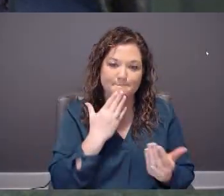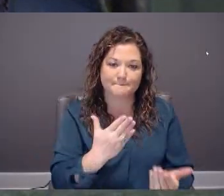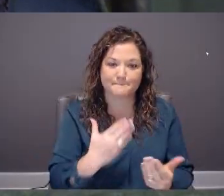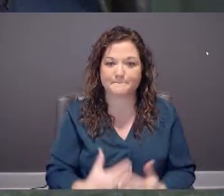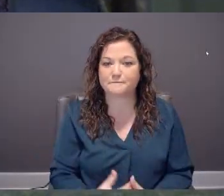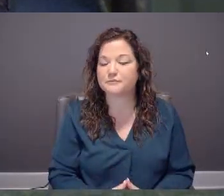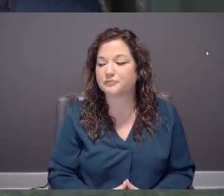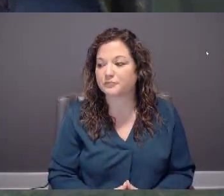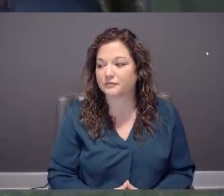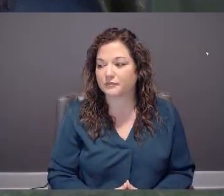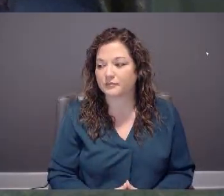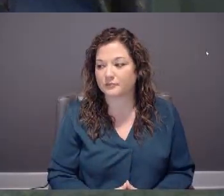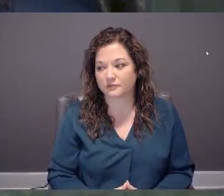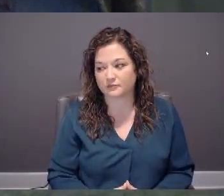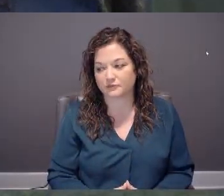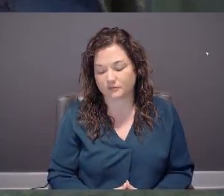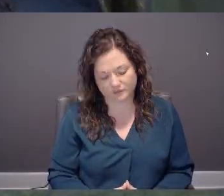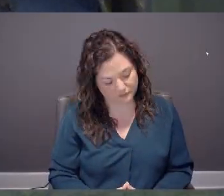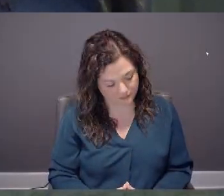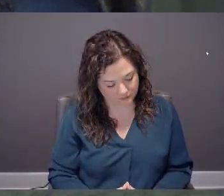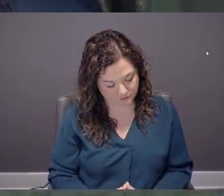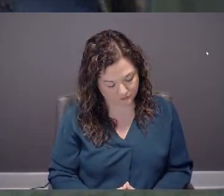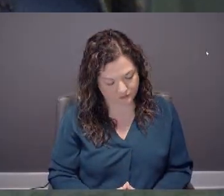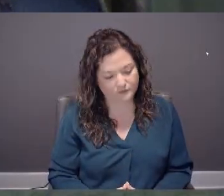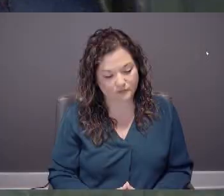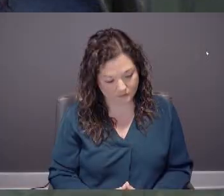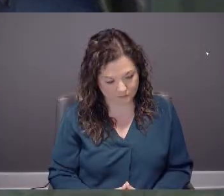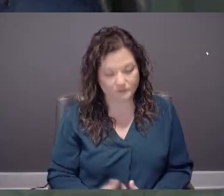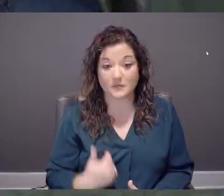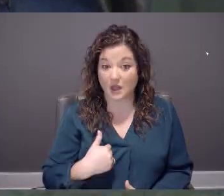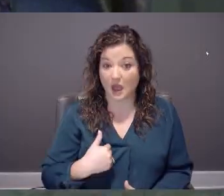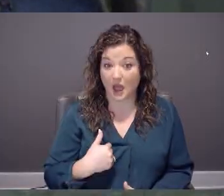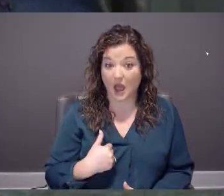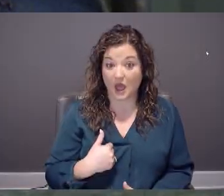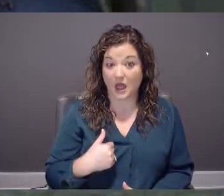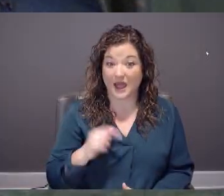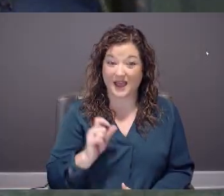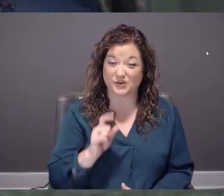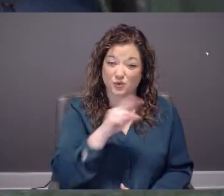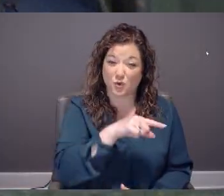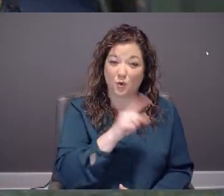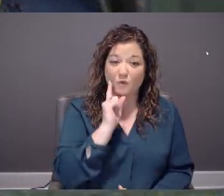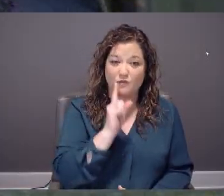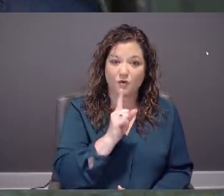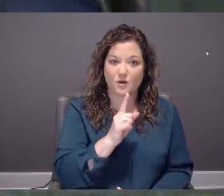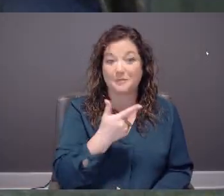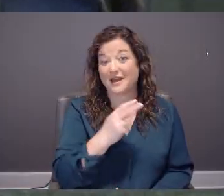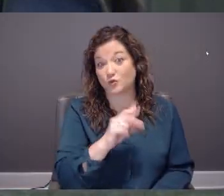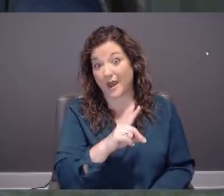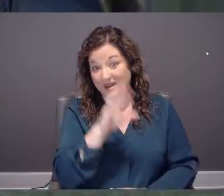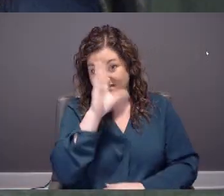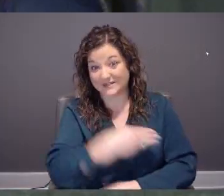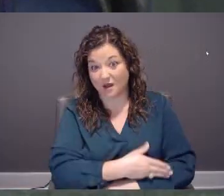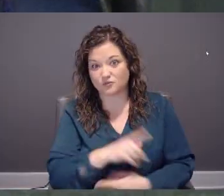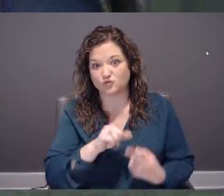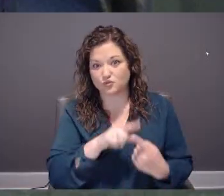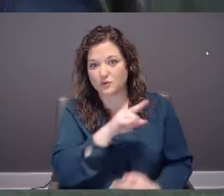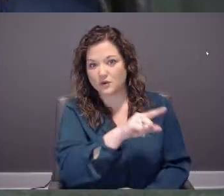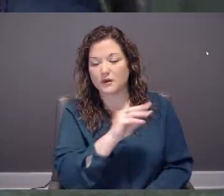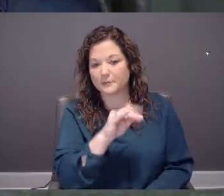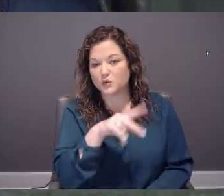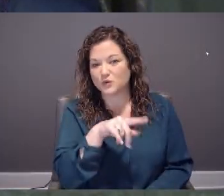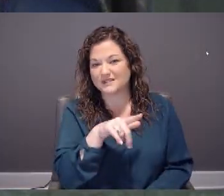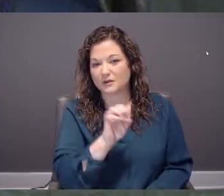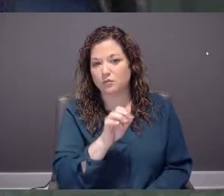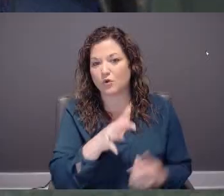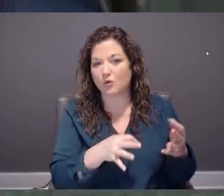I had to go to the municipal court, not for me, but I went with my grandson to pay his ticket.